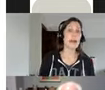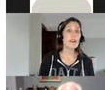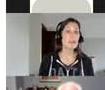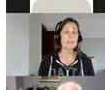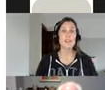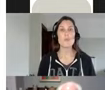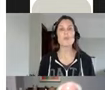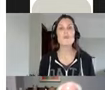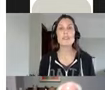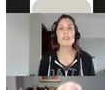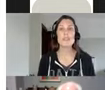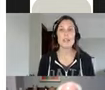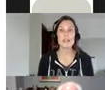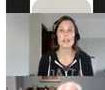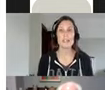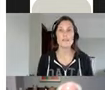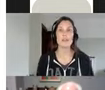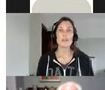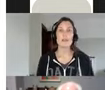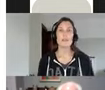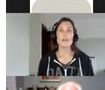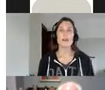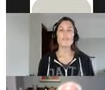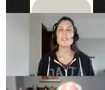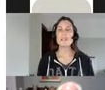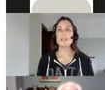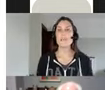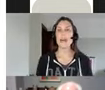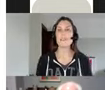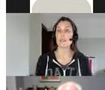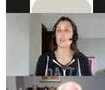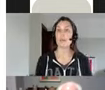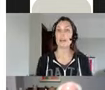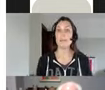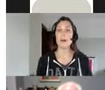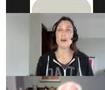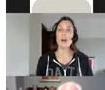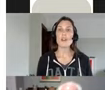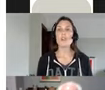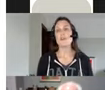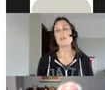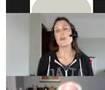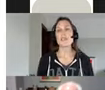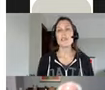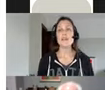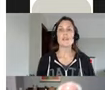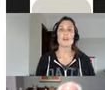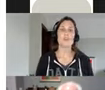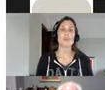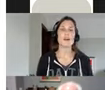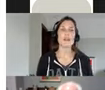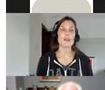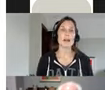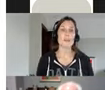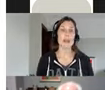on patterns. We're really good at this. But unfortunately, the patterns that we pick up on aren't always what was intended when